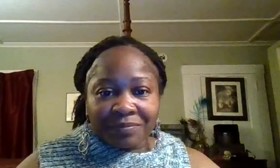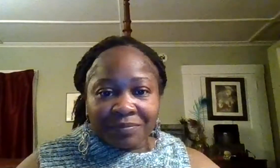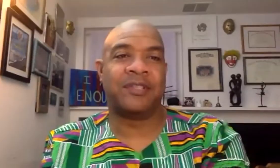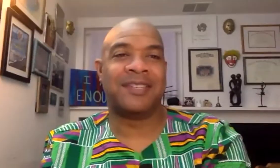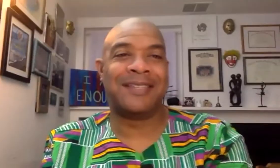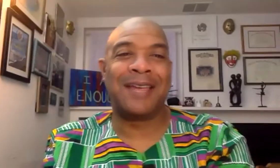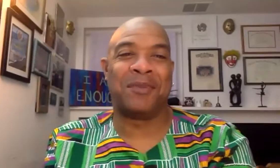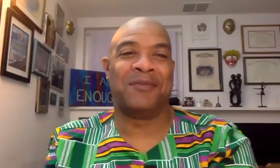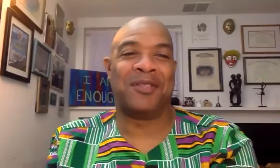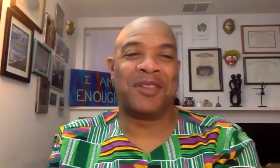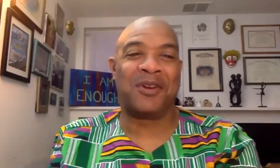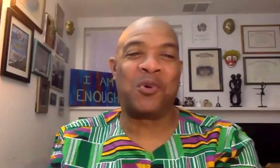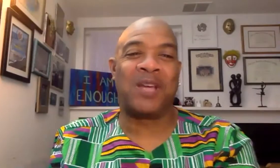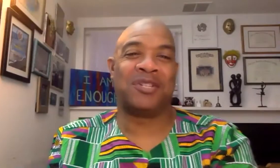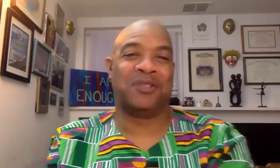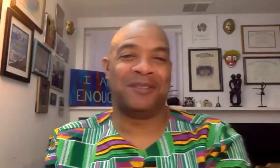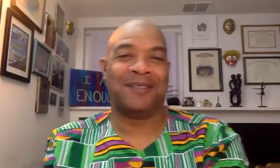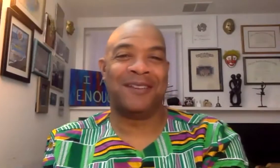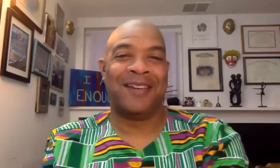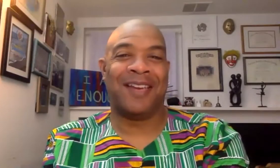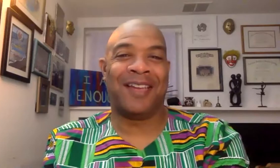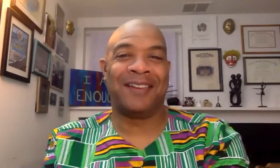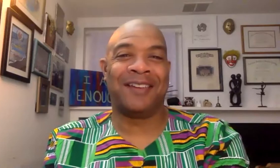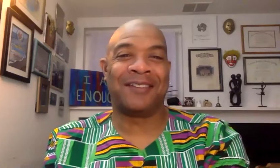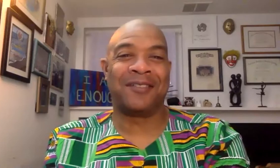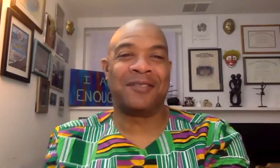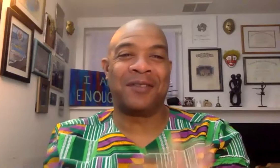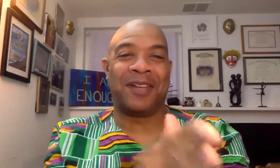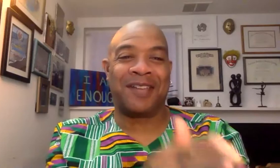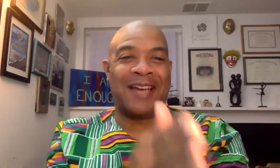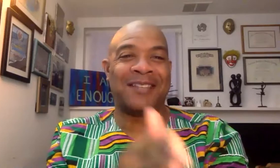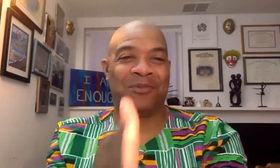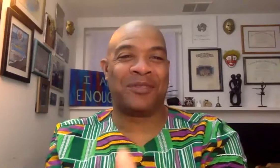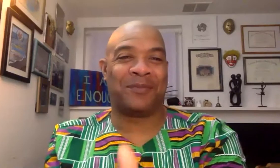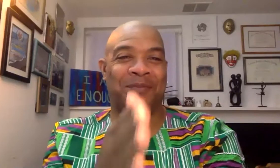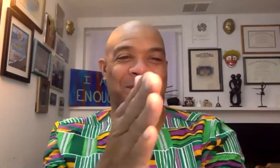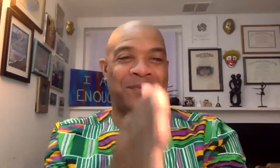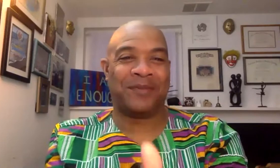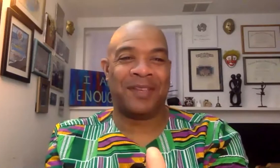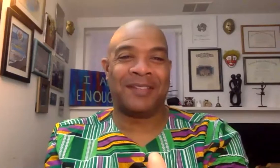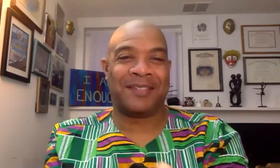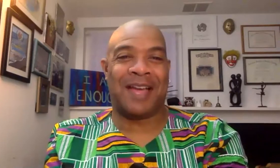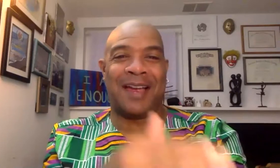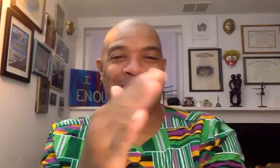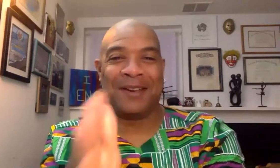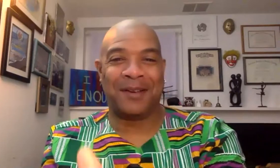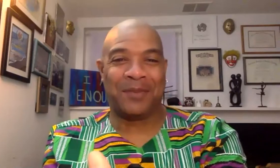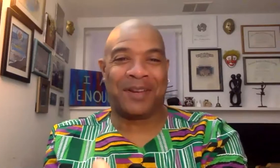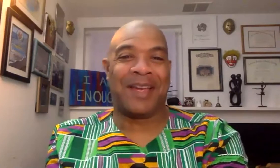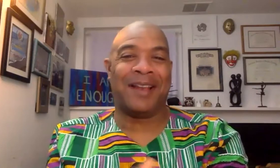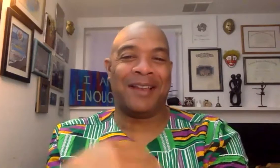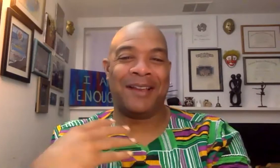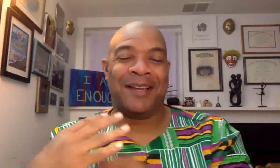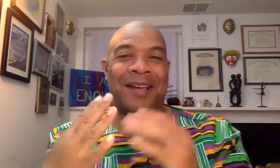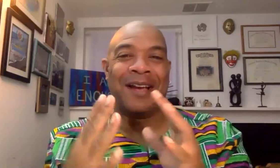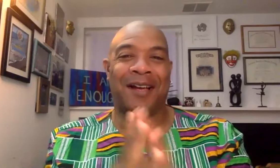I have a statement rather than a question, and it ties in with Sai, Mika